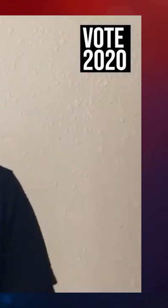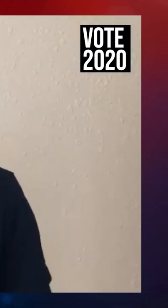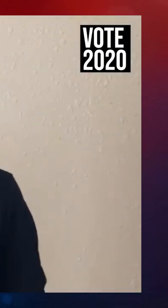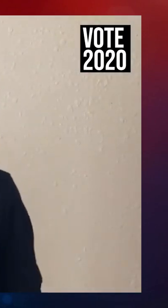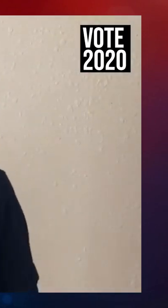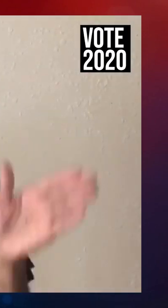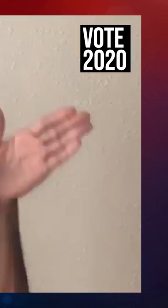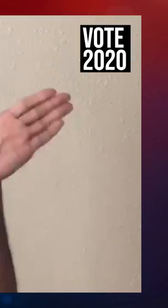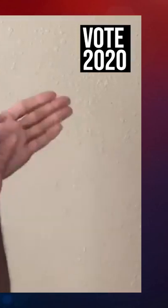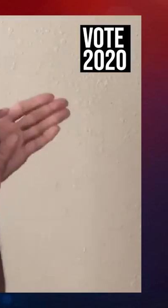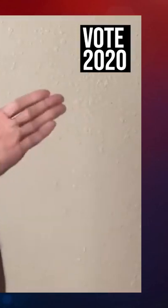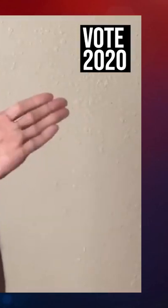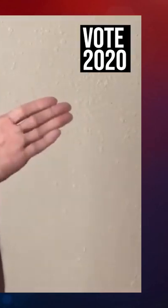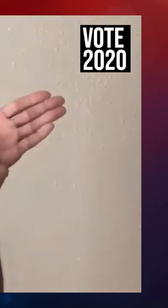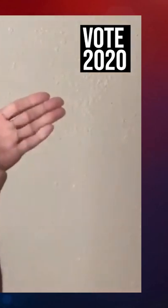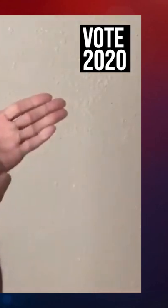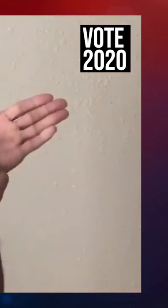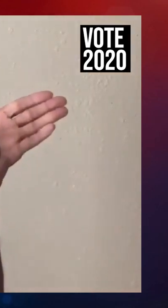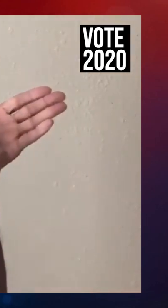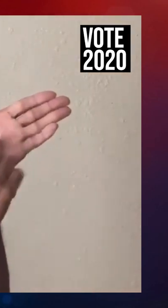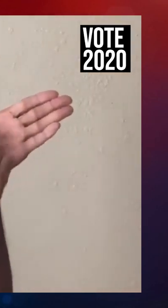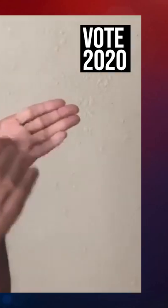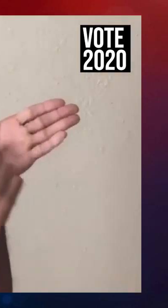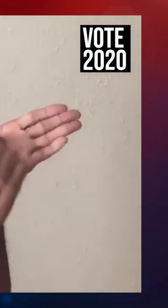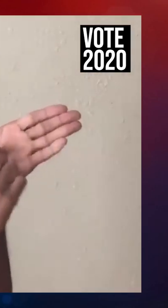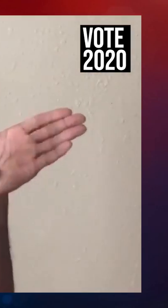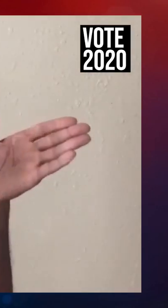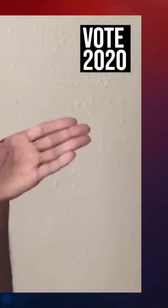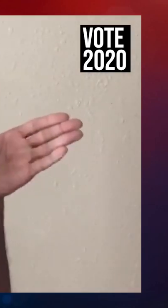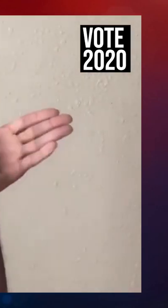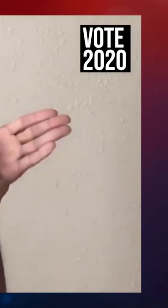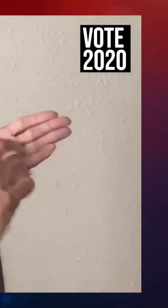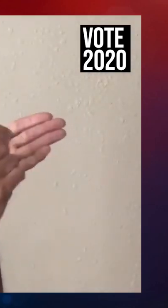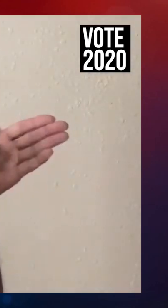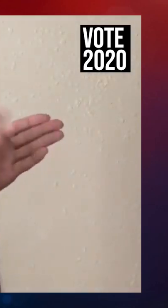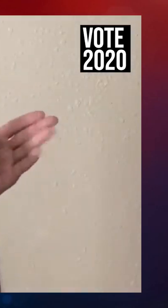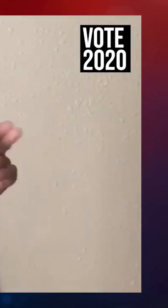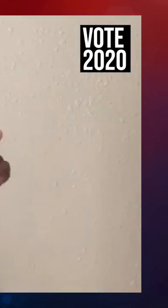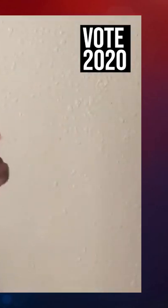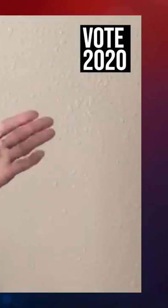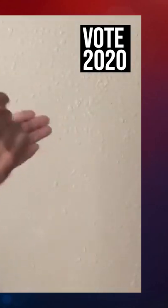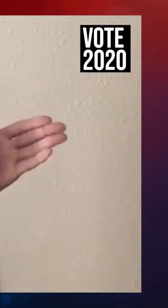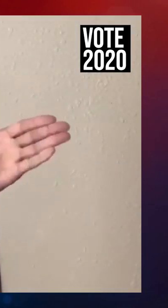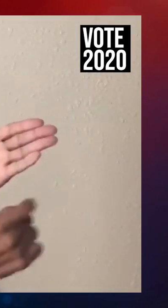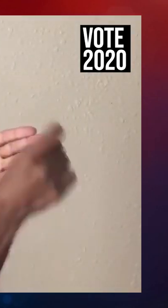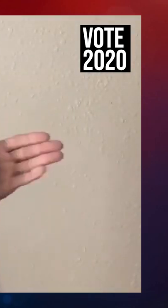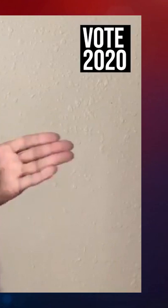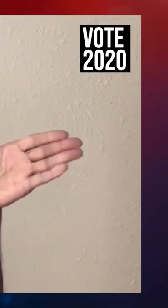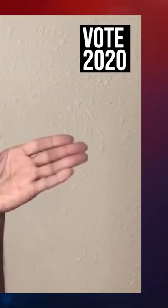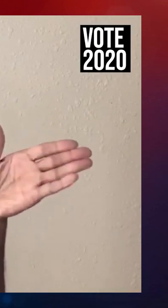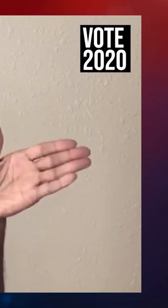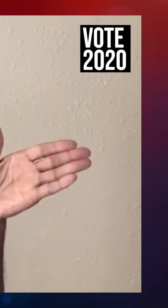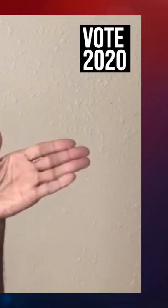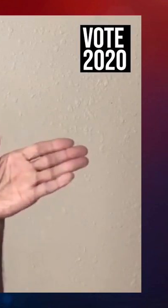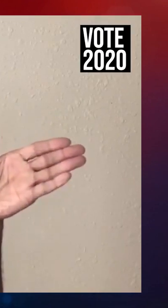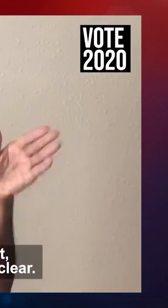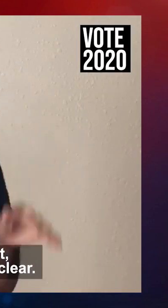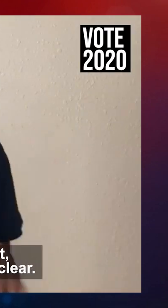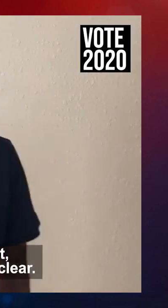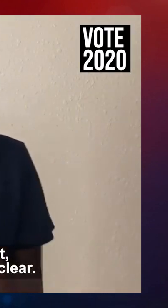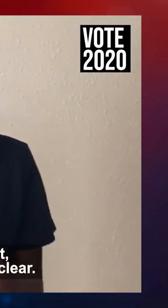If it says fill in the oval, fill in the oval. Don't write a check mark or circle a